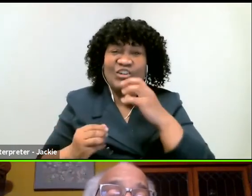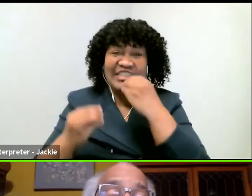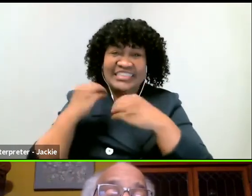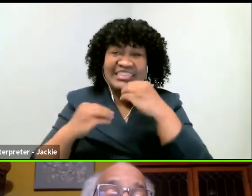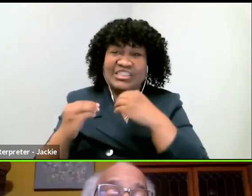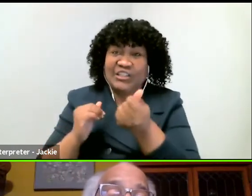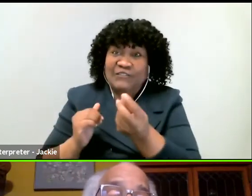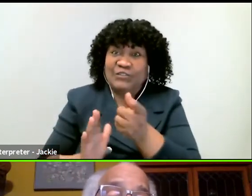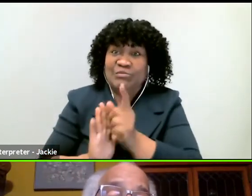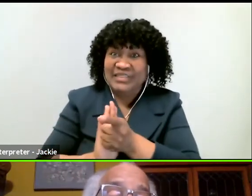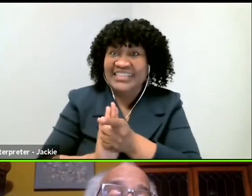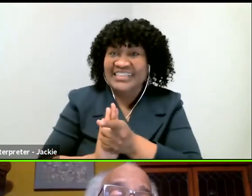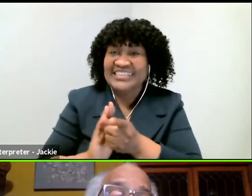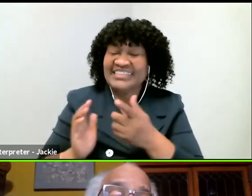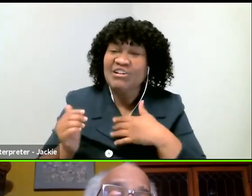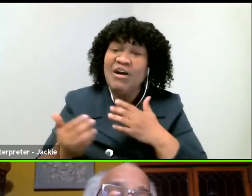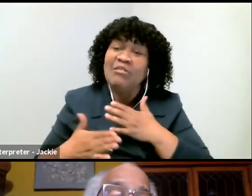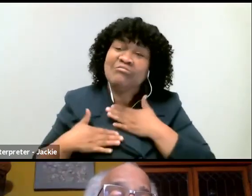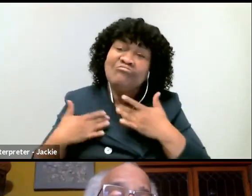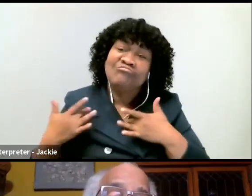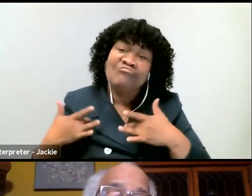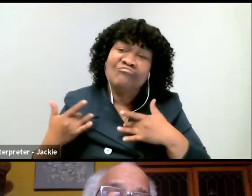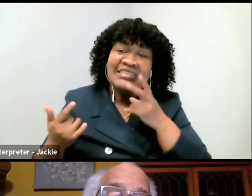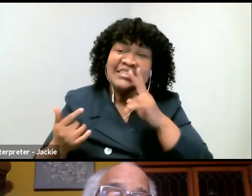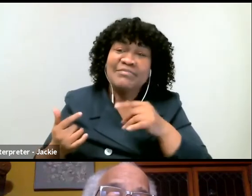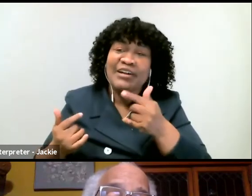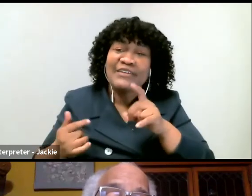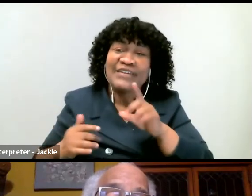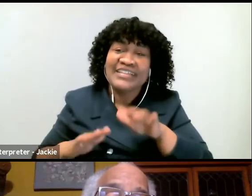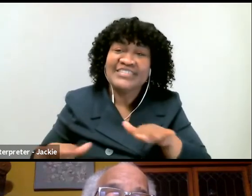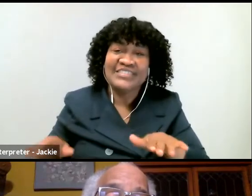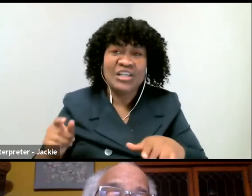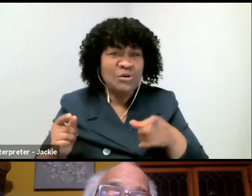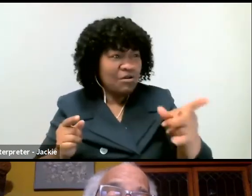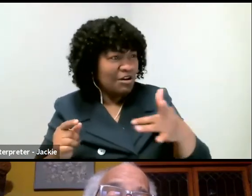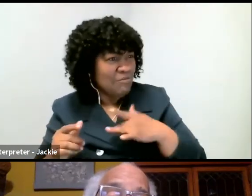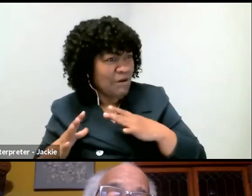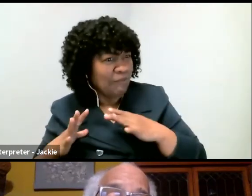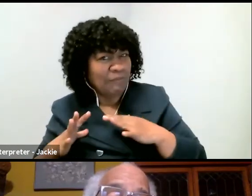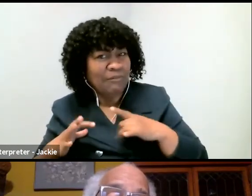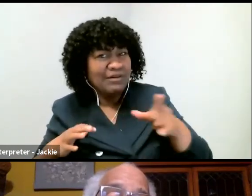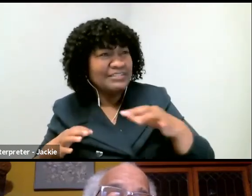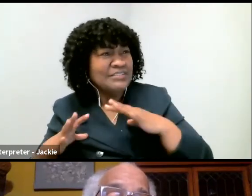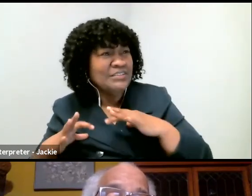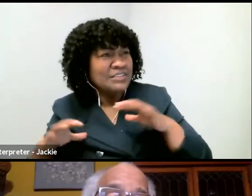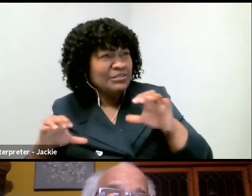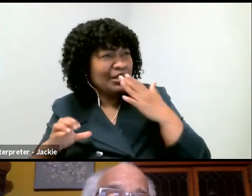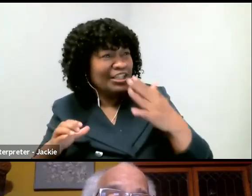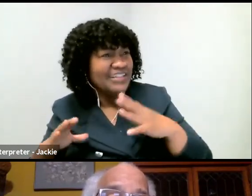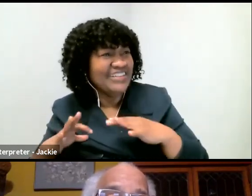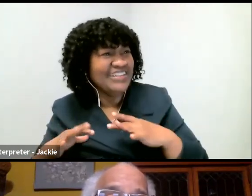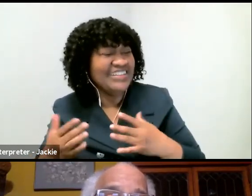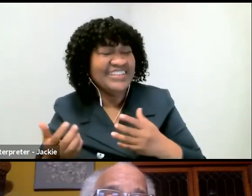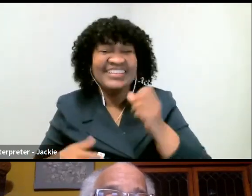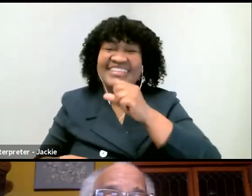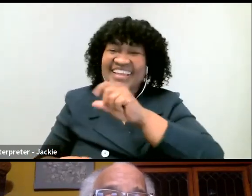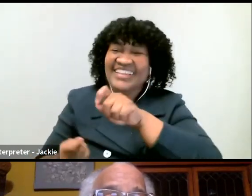in about a few minutes. So you're sitting on top of the world. Yeah, exactly. Yeah.